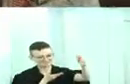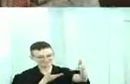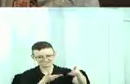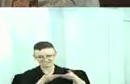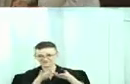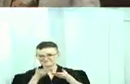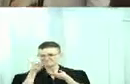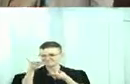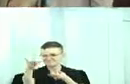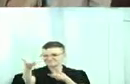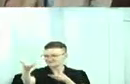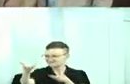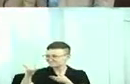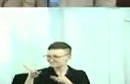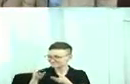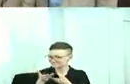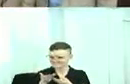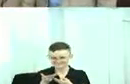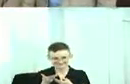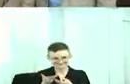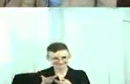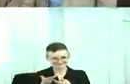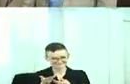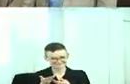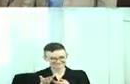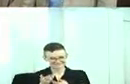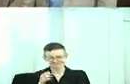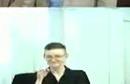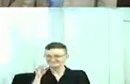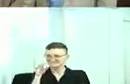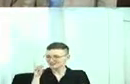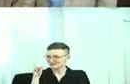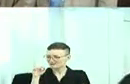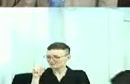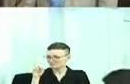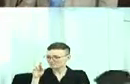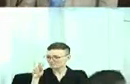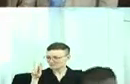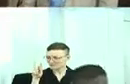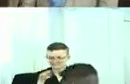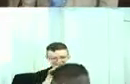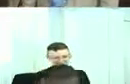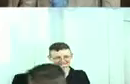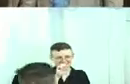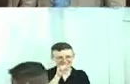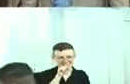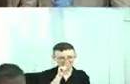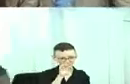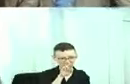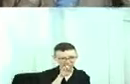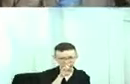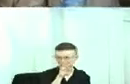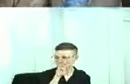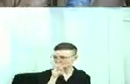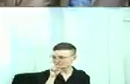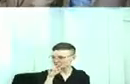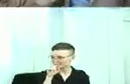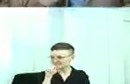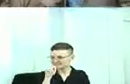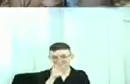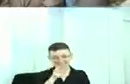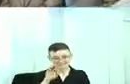the Nestor, Mark and Nestor Bennett and their family and friends, the godparents, to come on